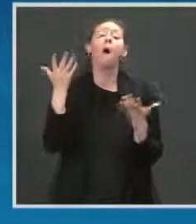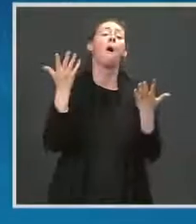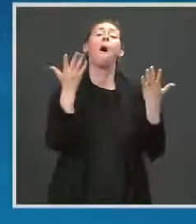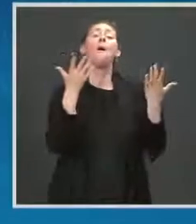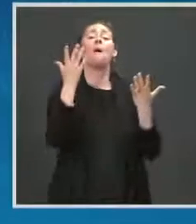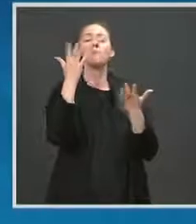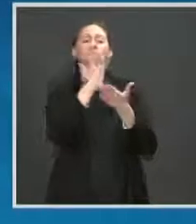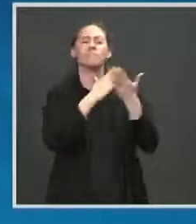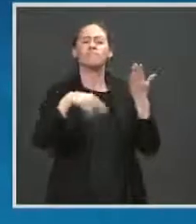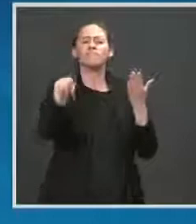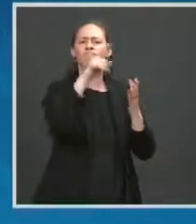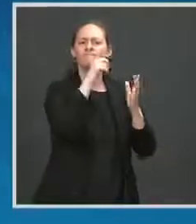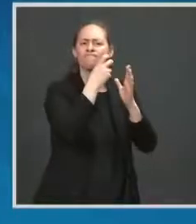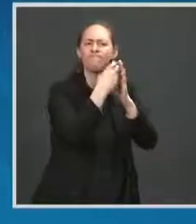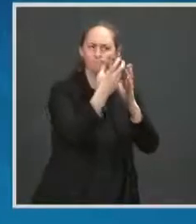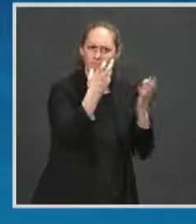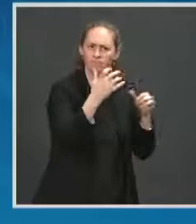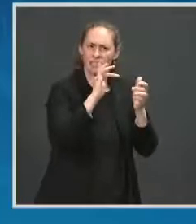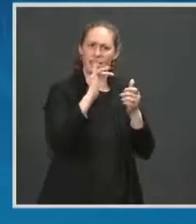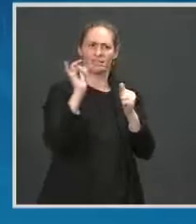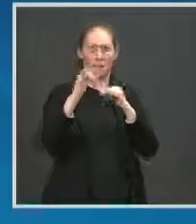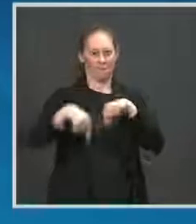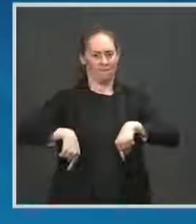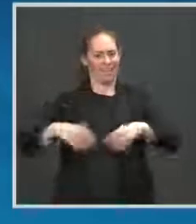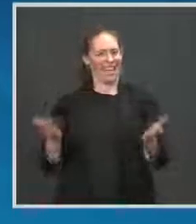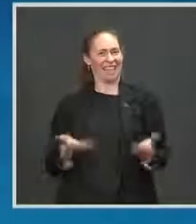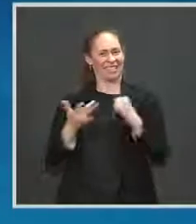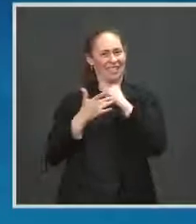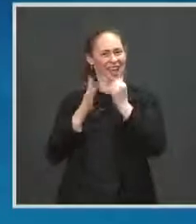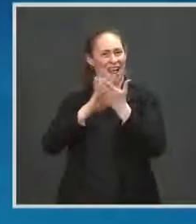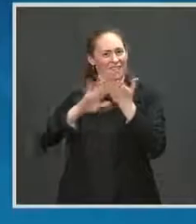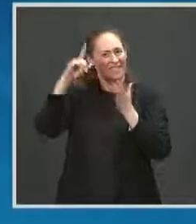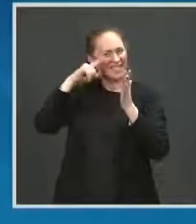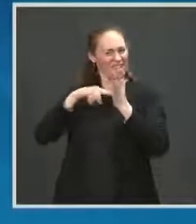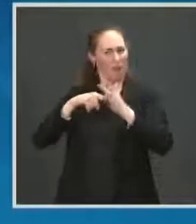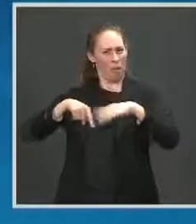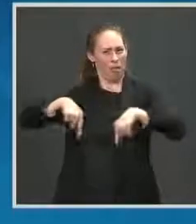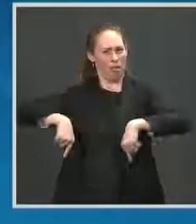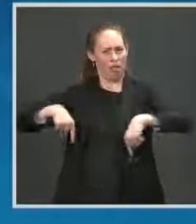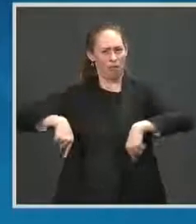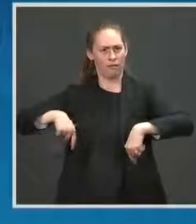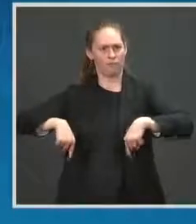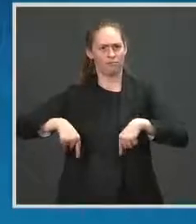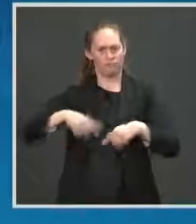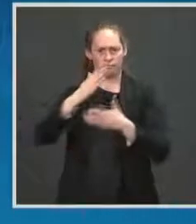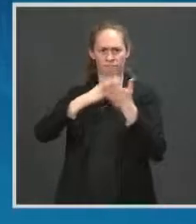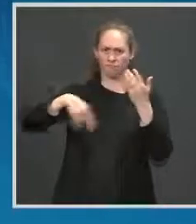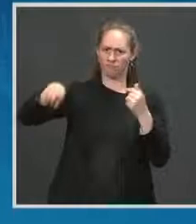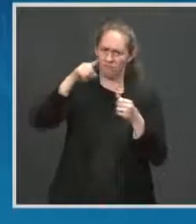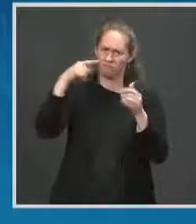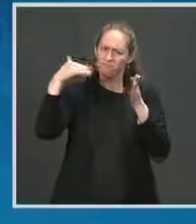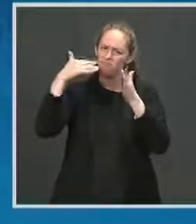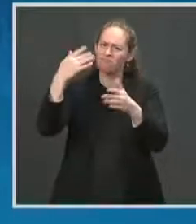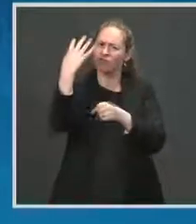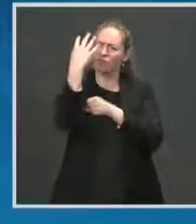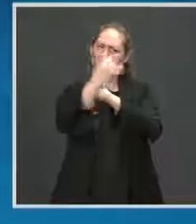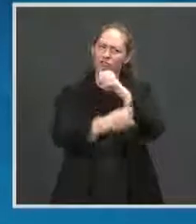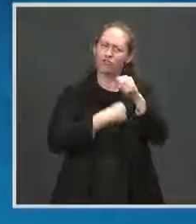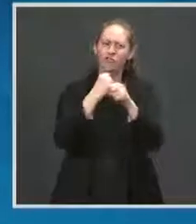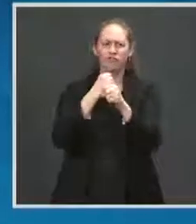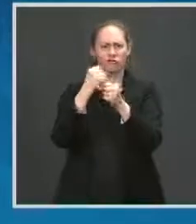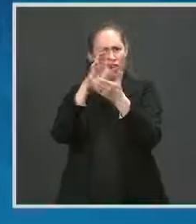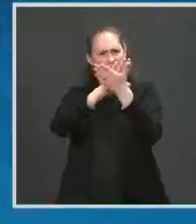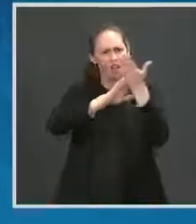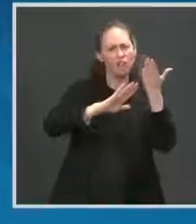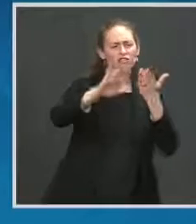technical college, just like this one. And for others, it's a four-year college degree. There isn't